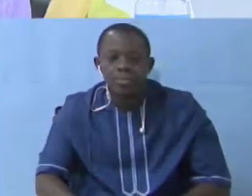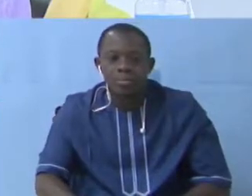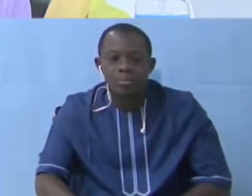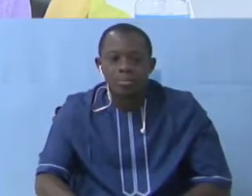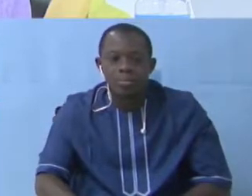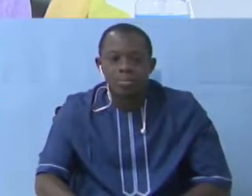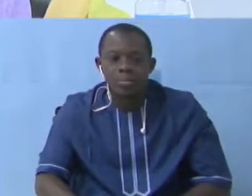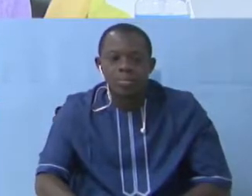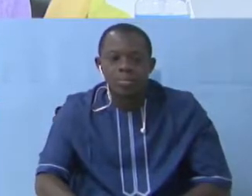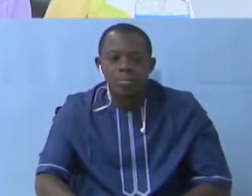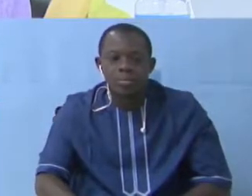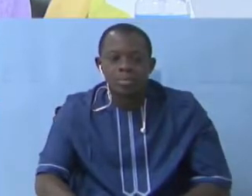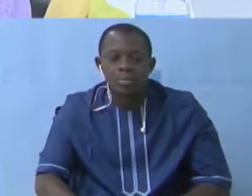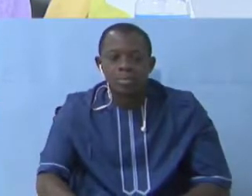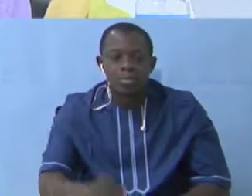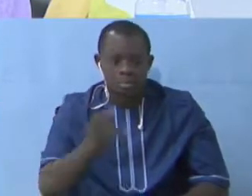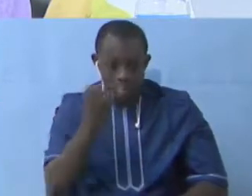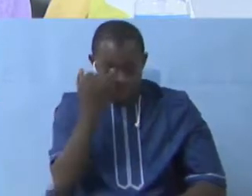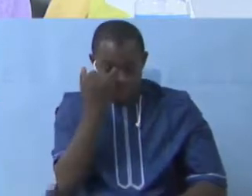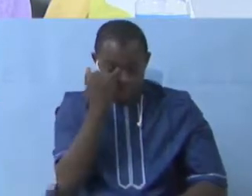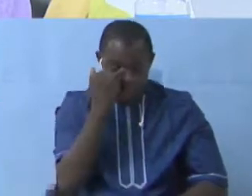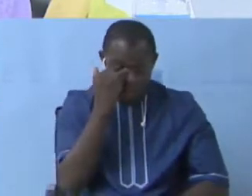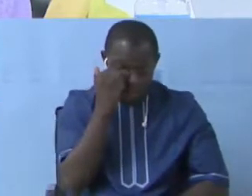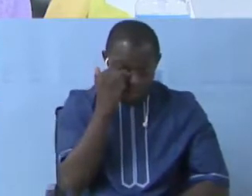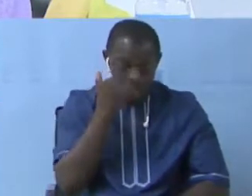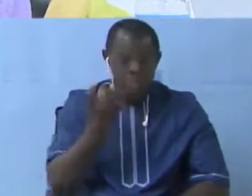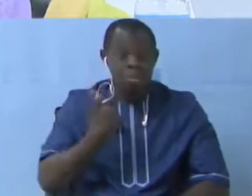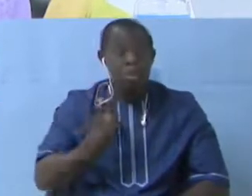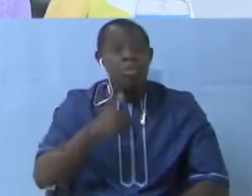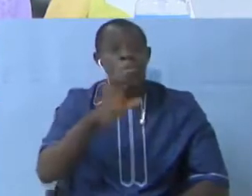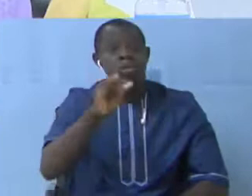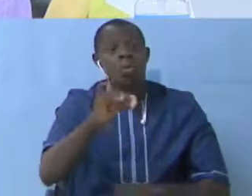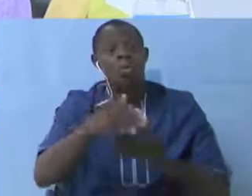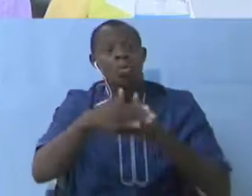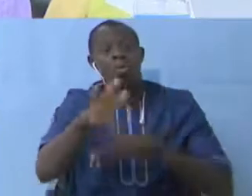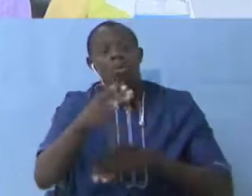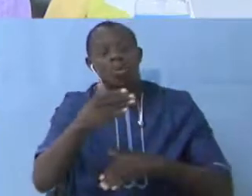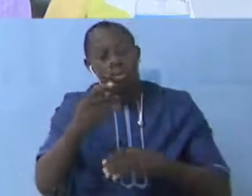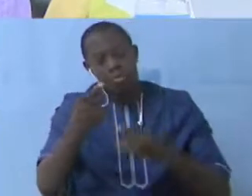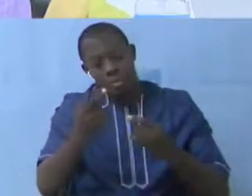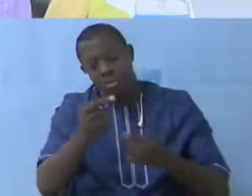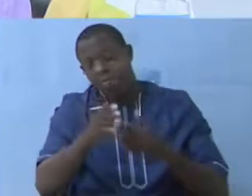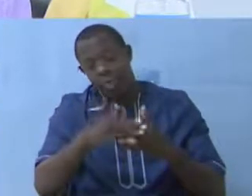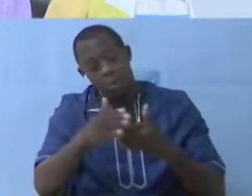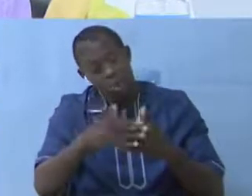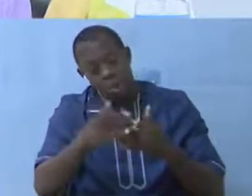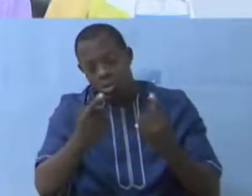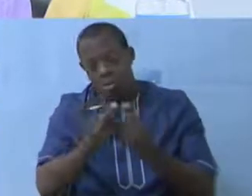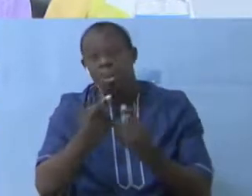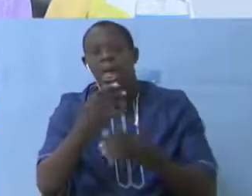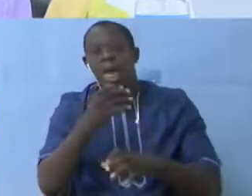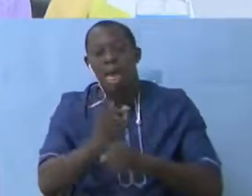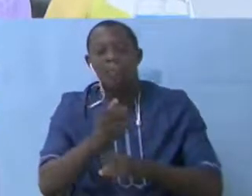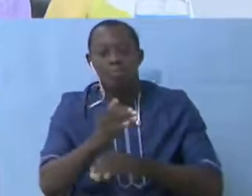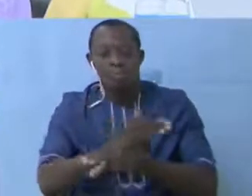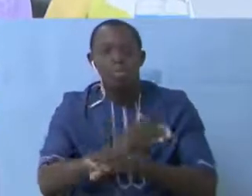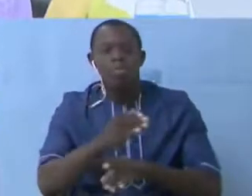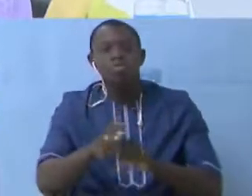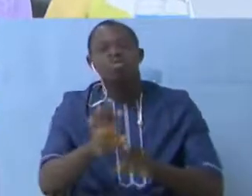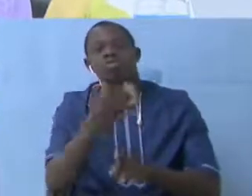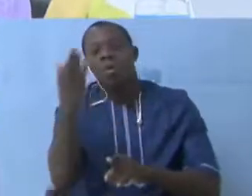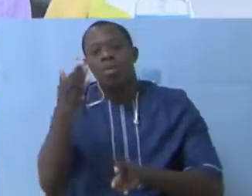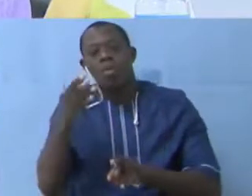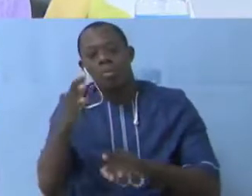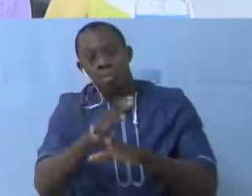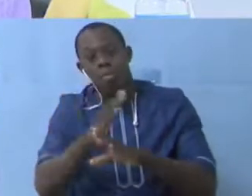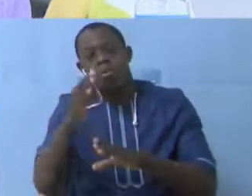dem Sénégal. They did very well, and some of them were previously in same situation as refugees, so they